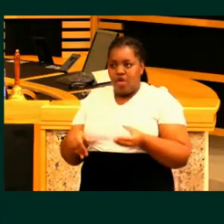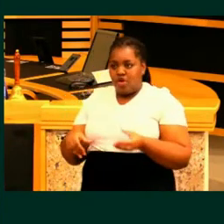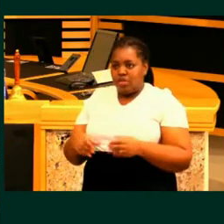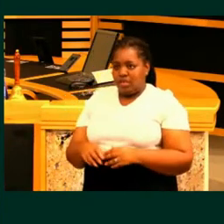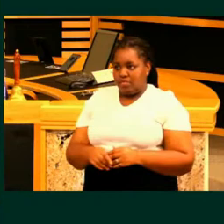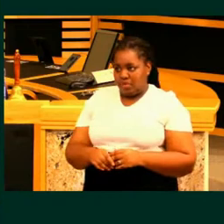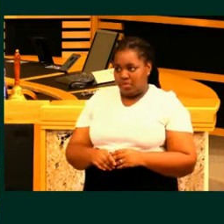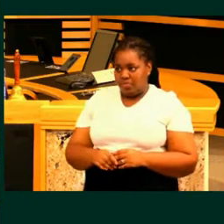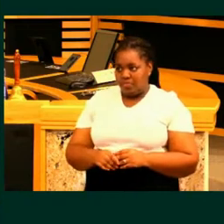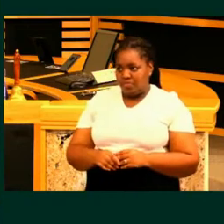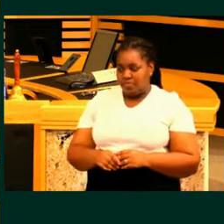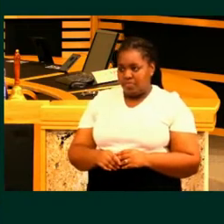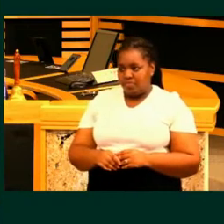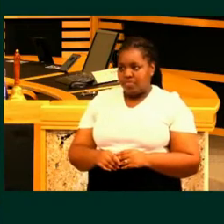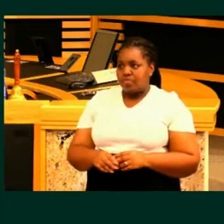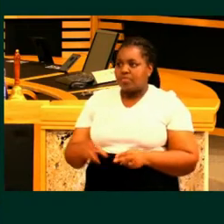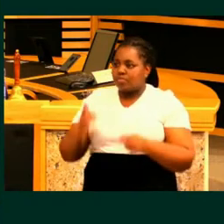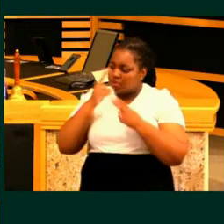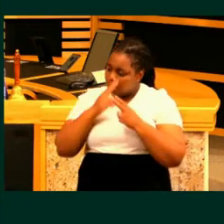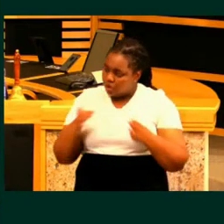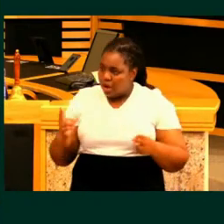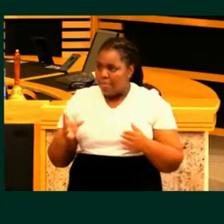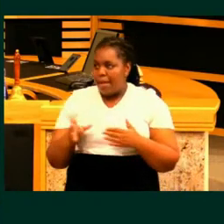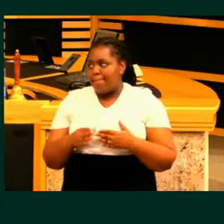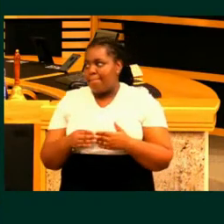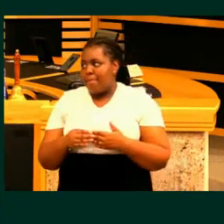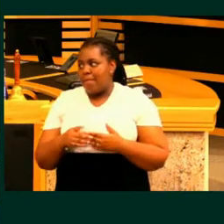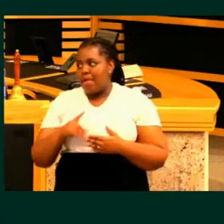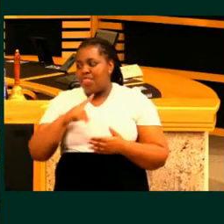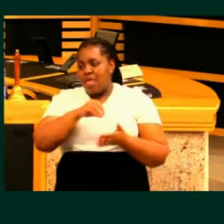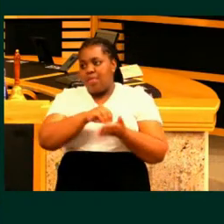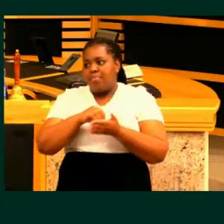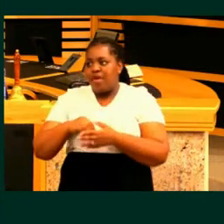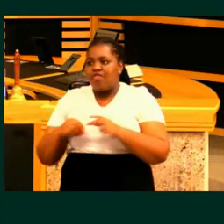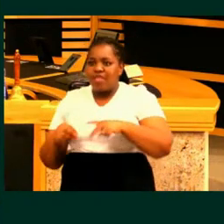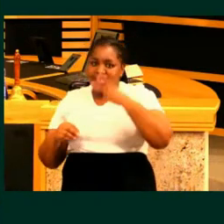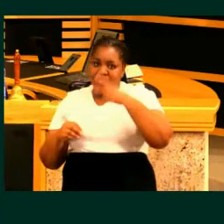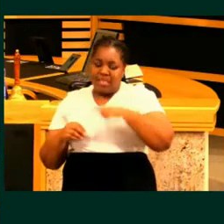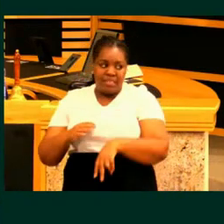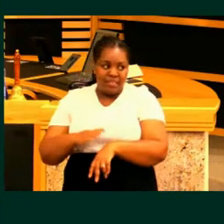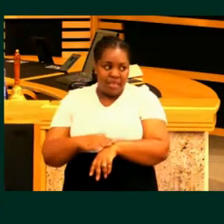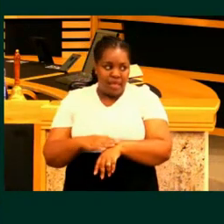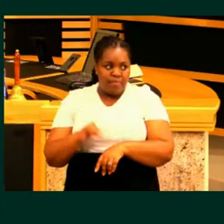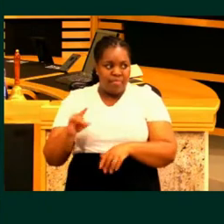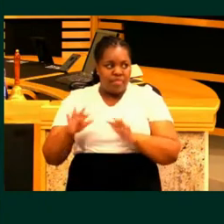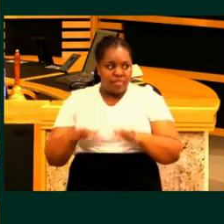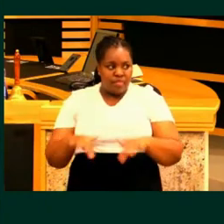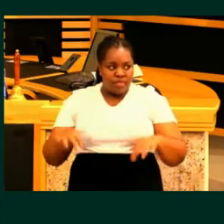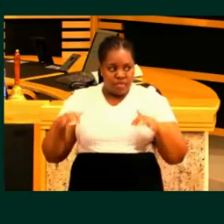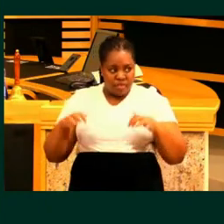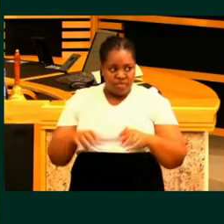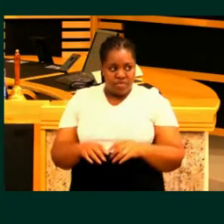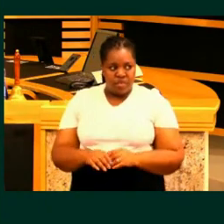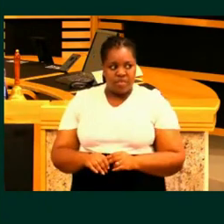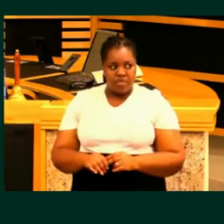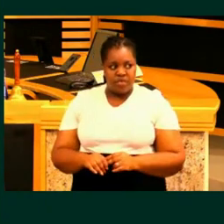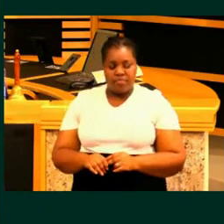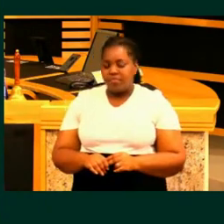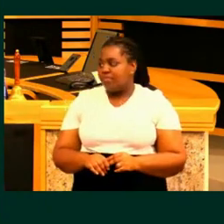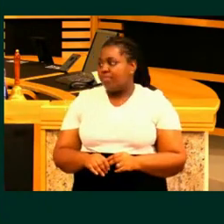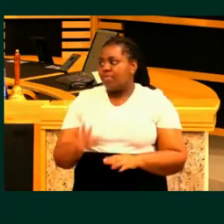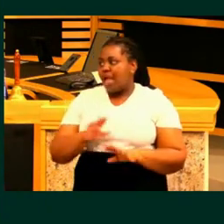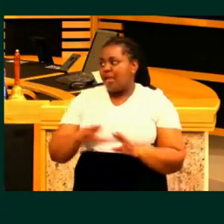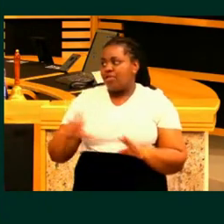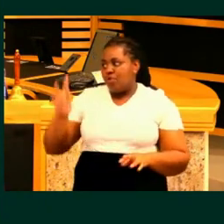itself and The Honorable member is bringing this matter for the second time to this house and I don't